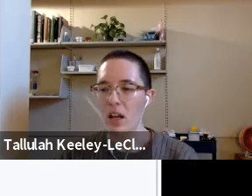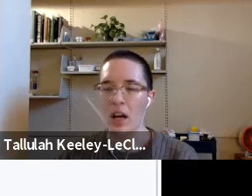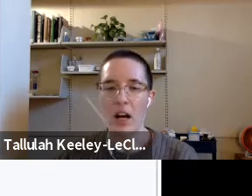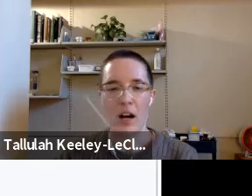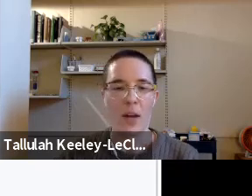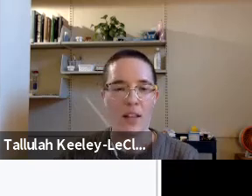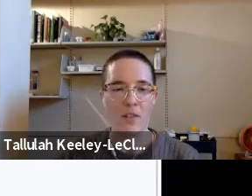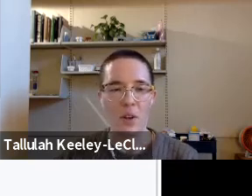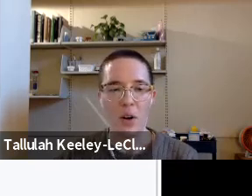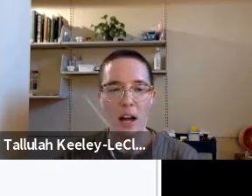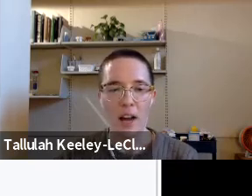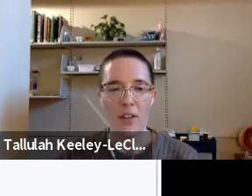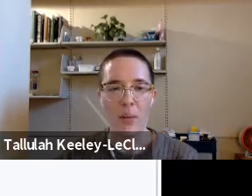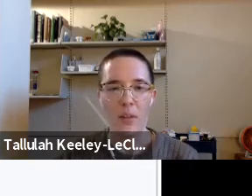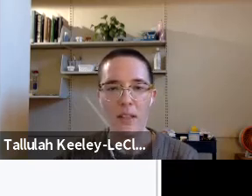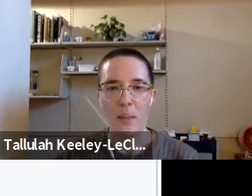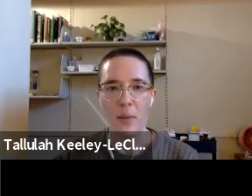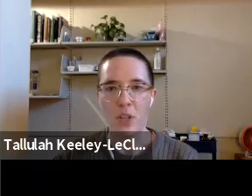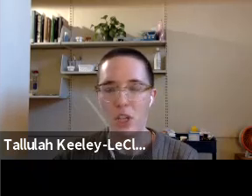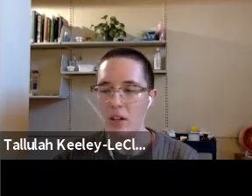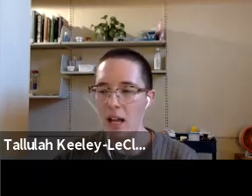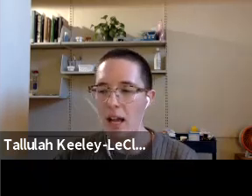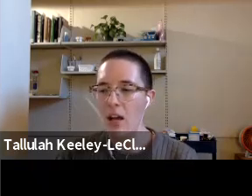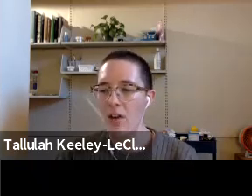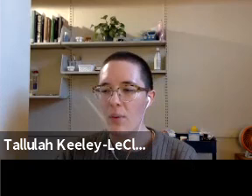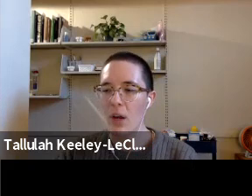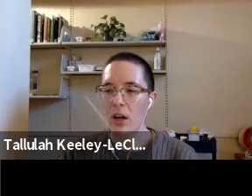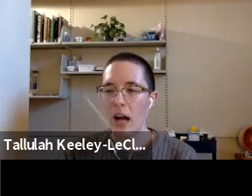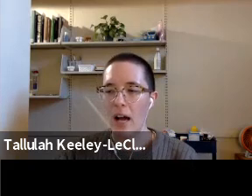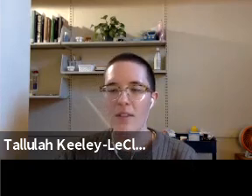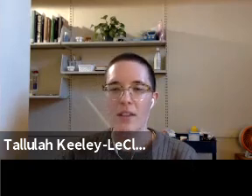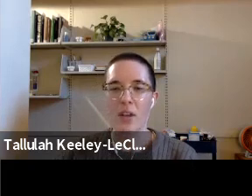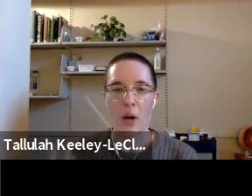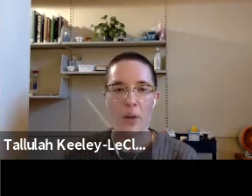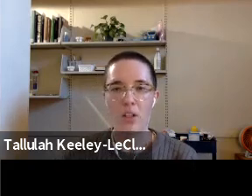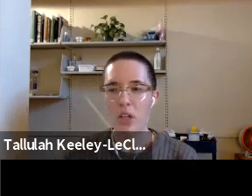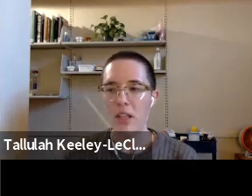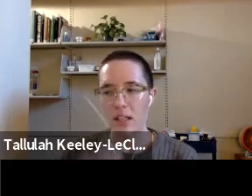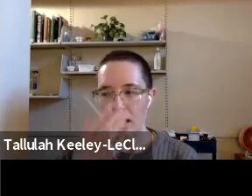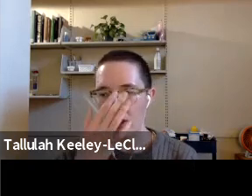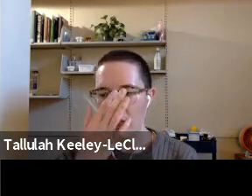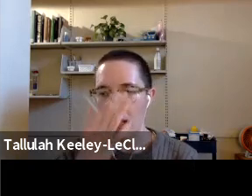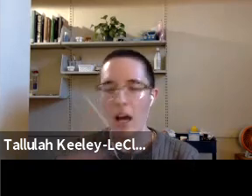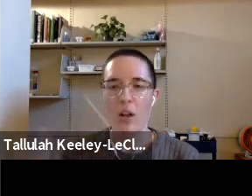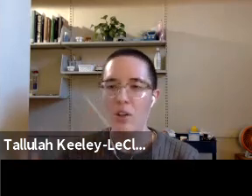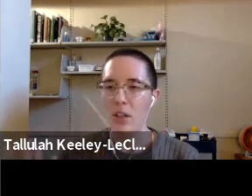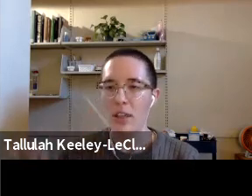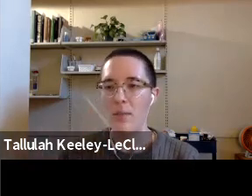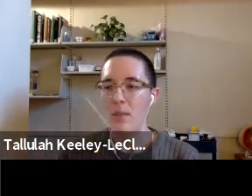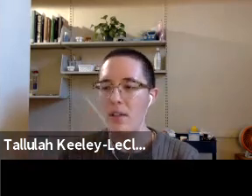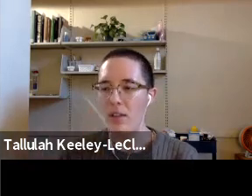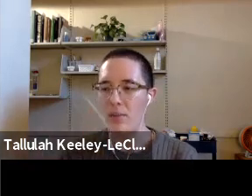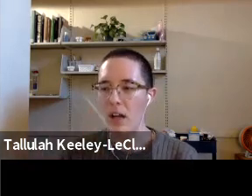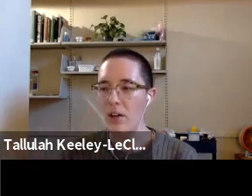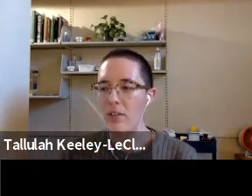overlooked. And so I have a couple examples to share today from the archives to help illustrate this connection, and I'll largely let